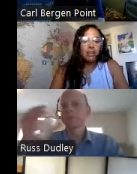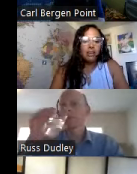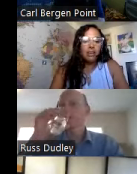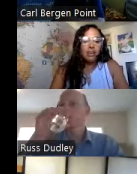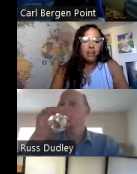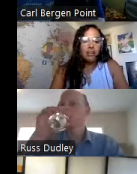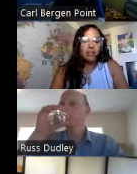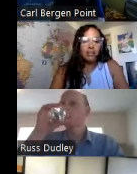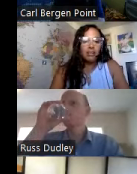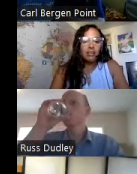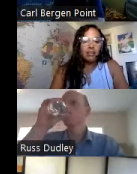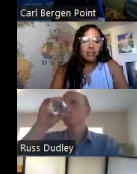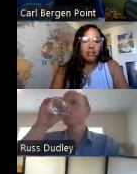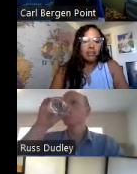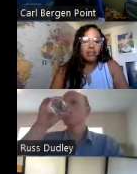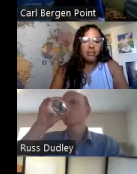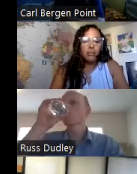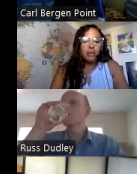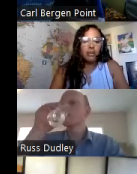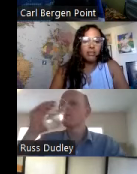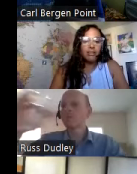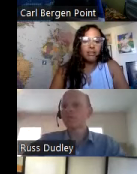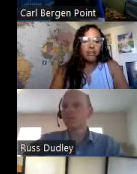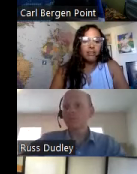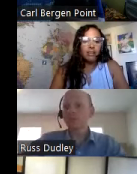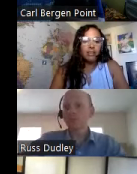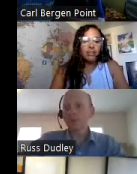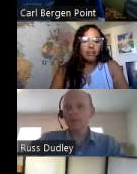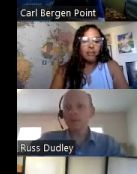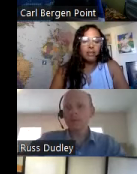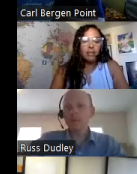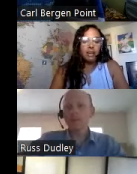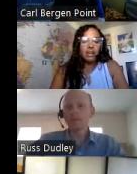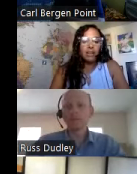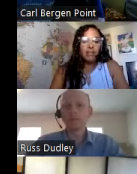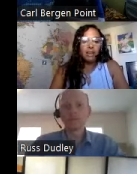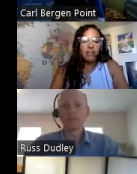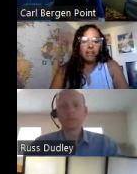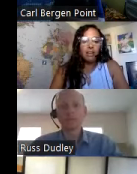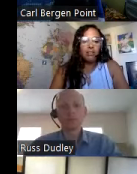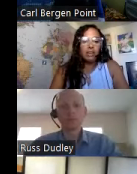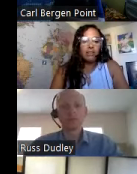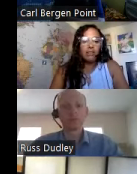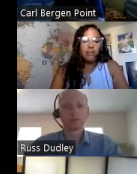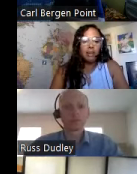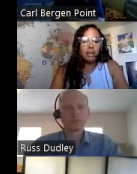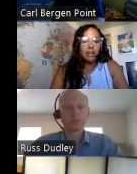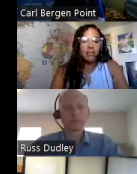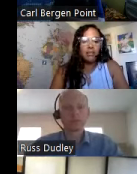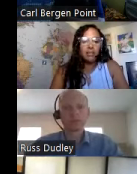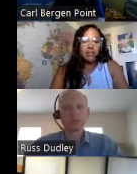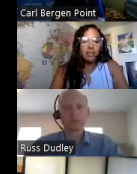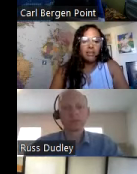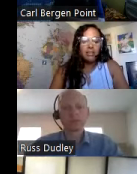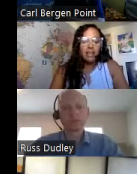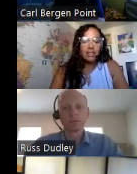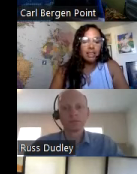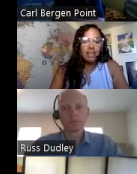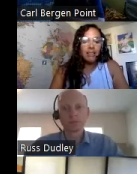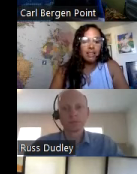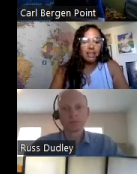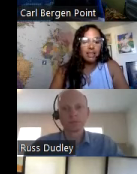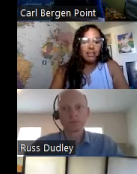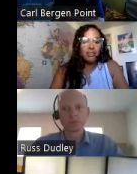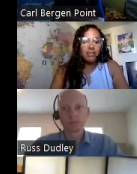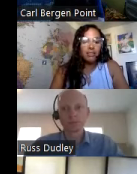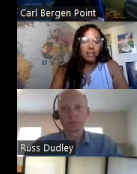parking in the flood zones. And all of these sites are being raised because that ultimately raising the site above the flood and